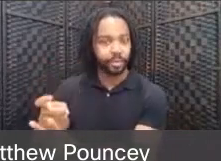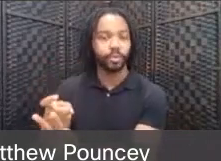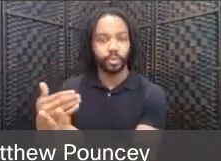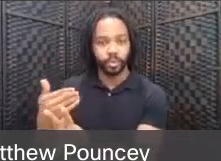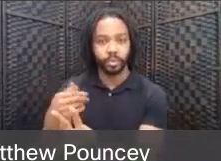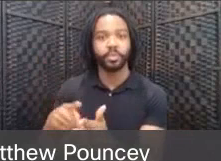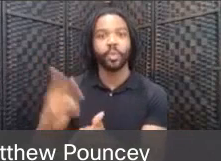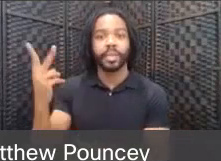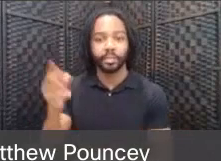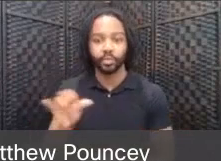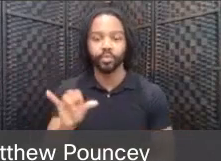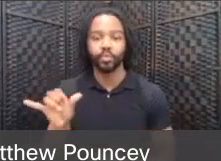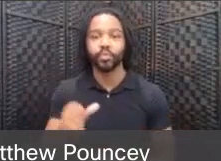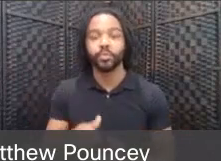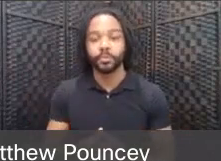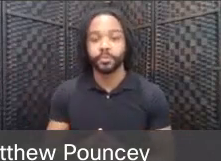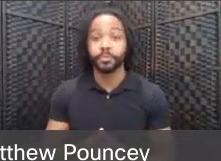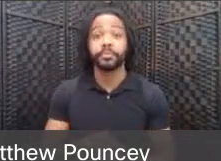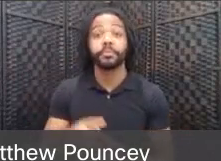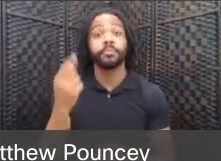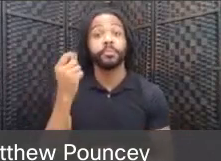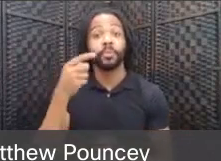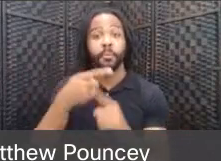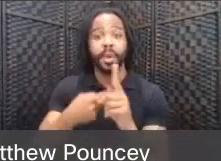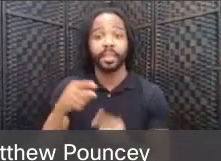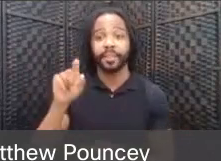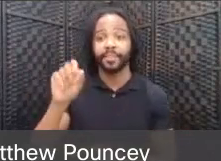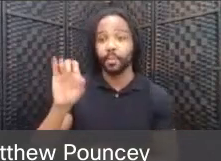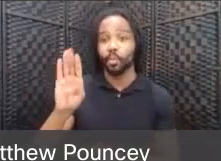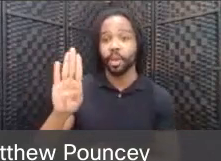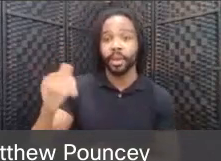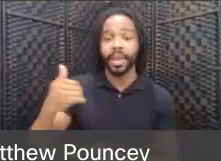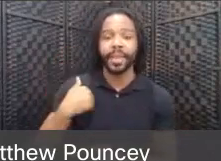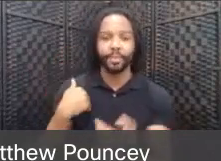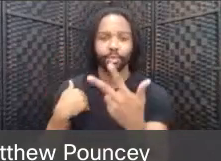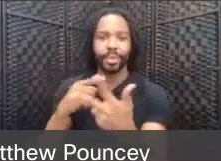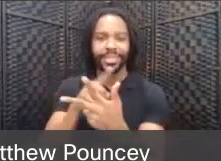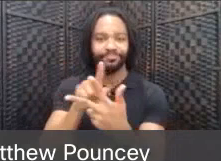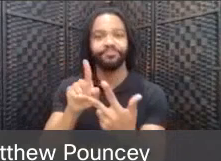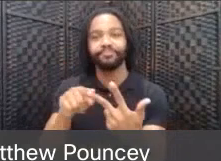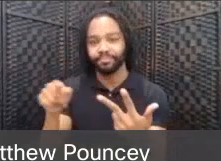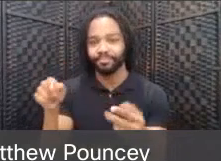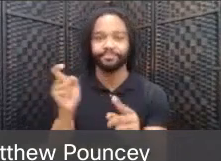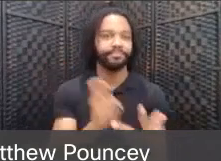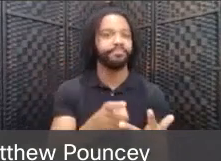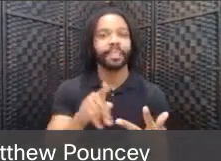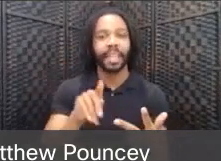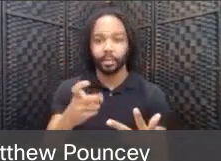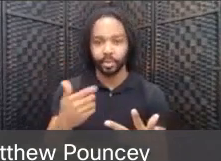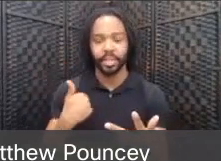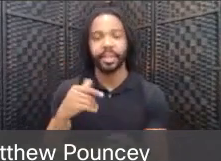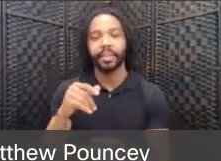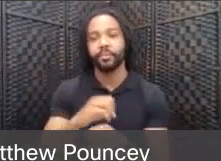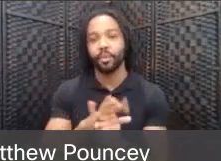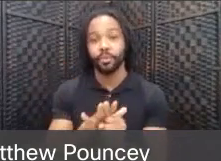2 times. In the month of February, we had 3 people diagnosed with COVID. 2 of those had been fully